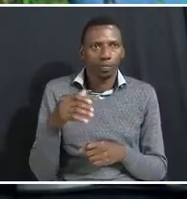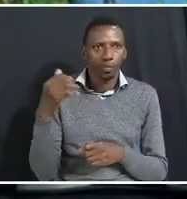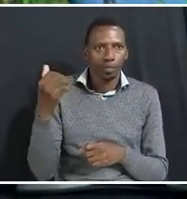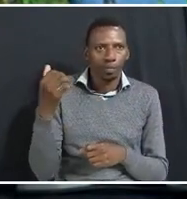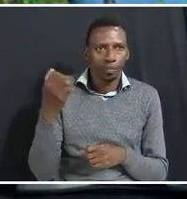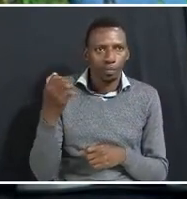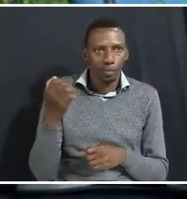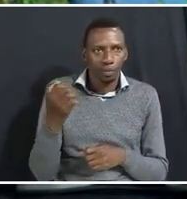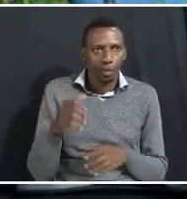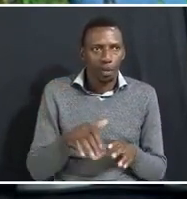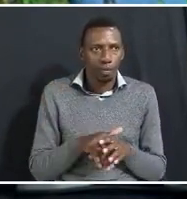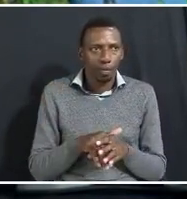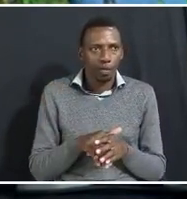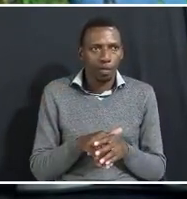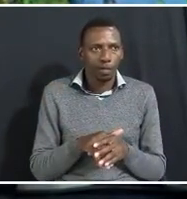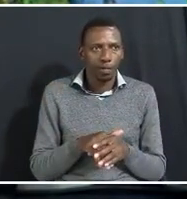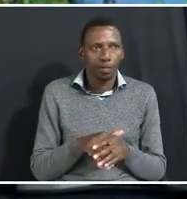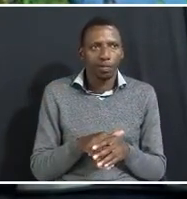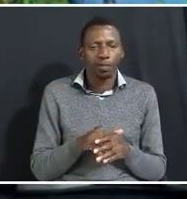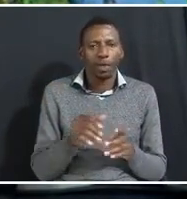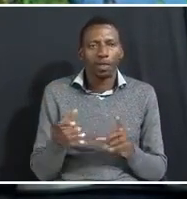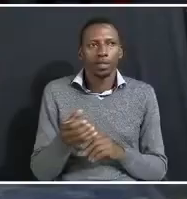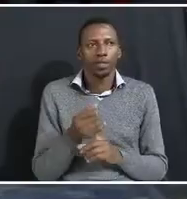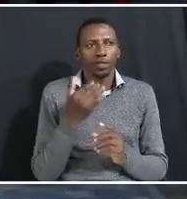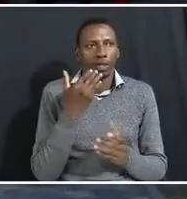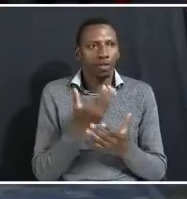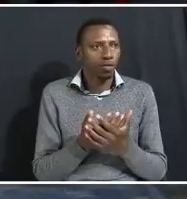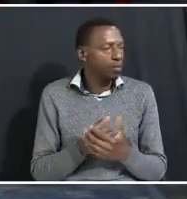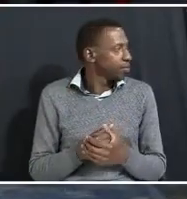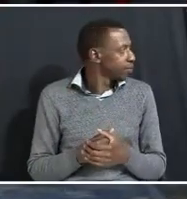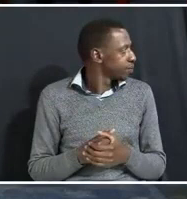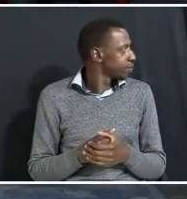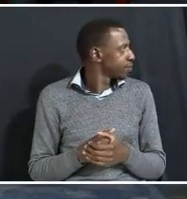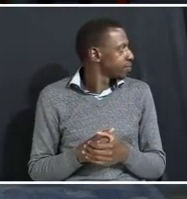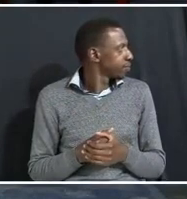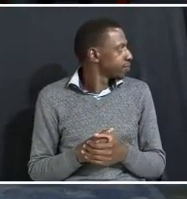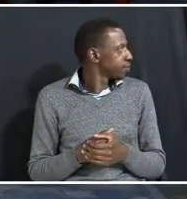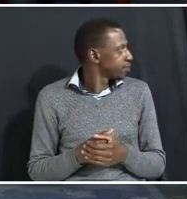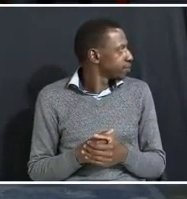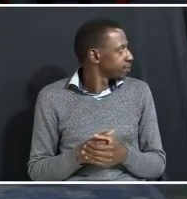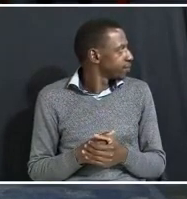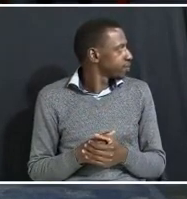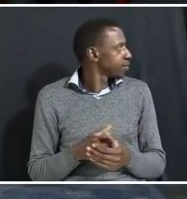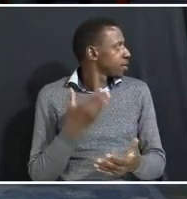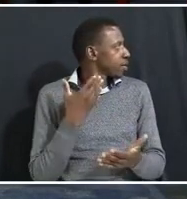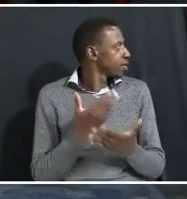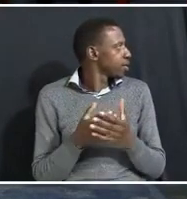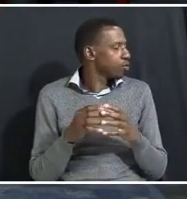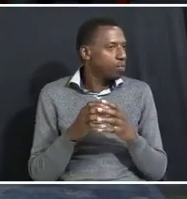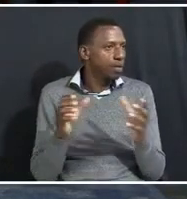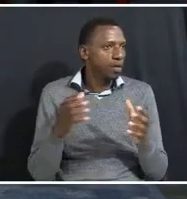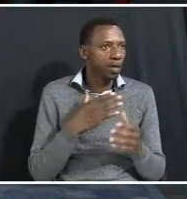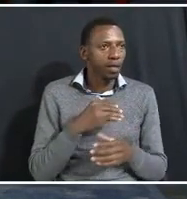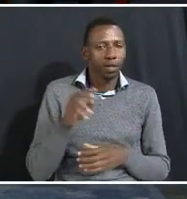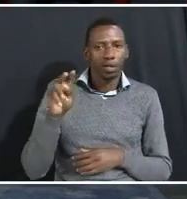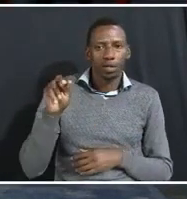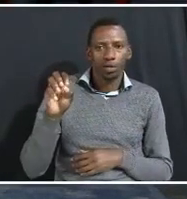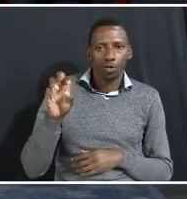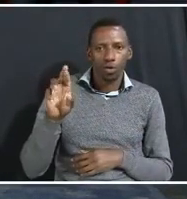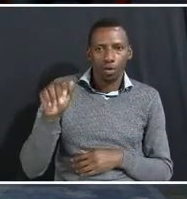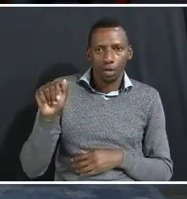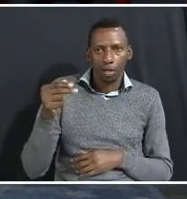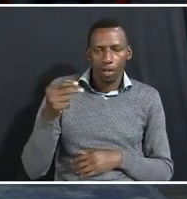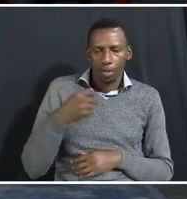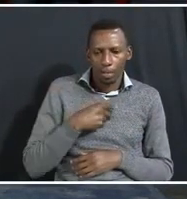evangelizing to the members is achieved. Thank you. Thank you very much. And Nora, I observe that in